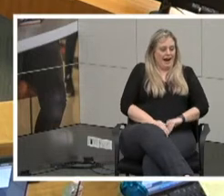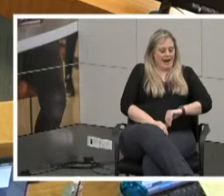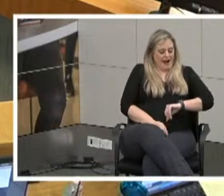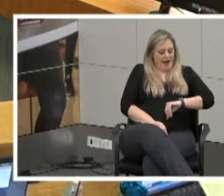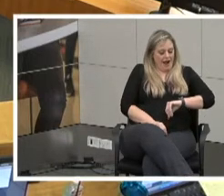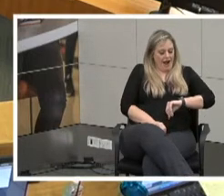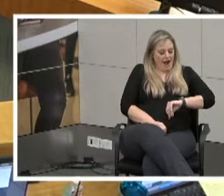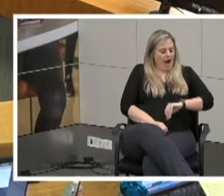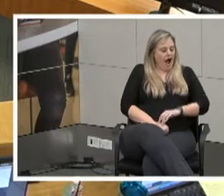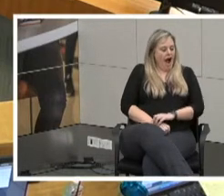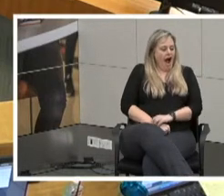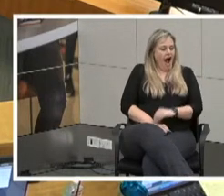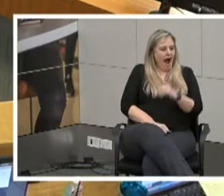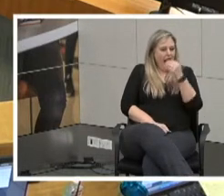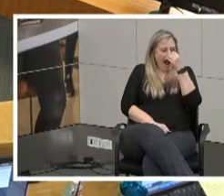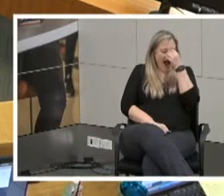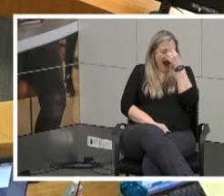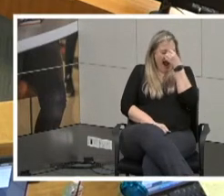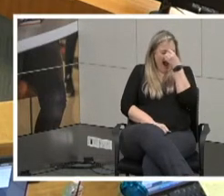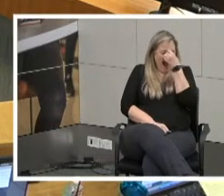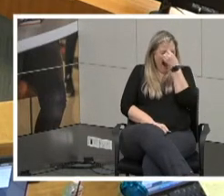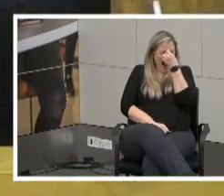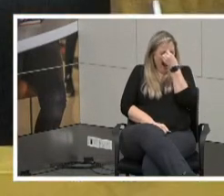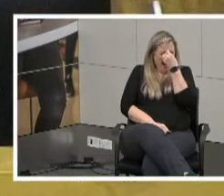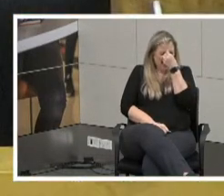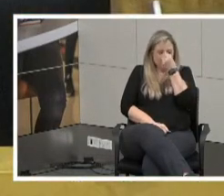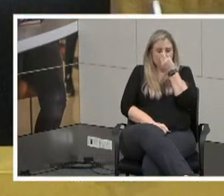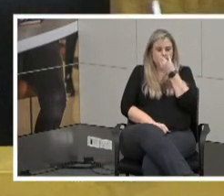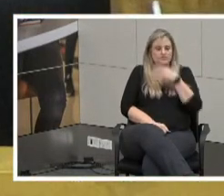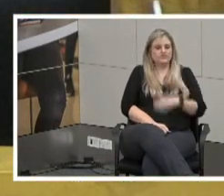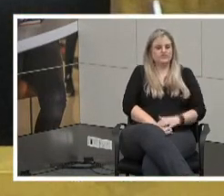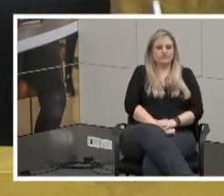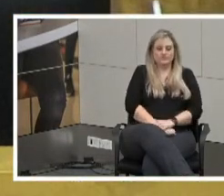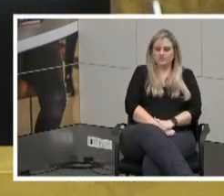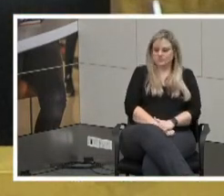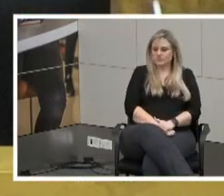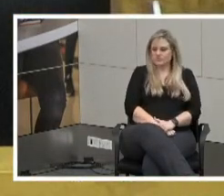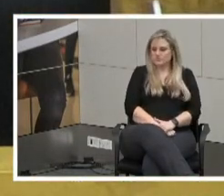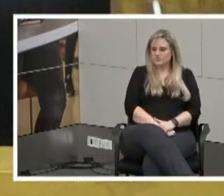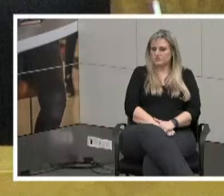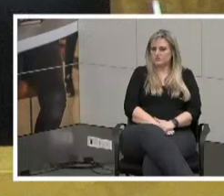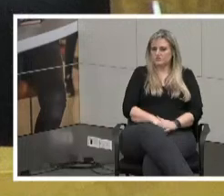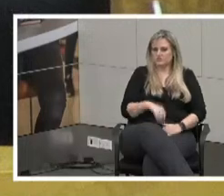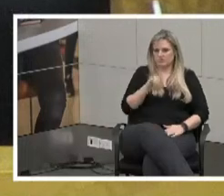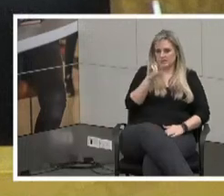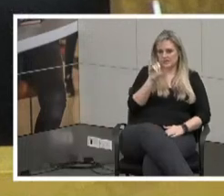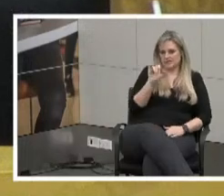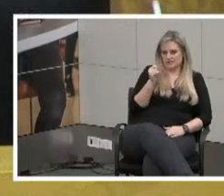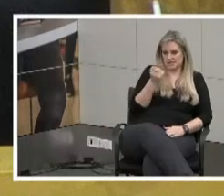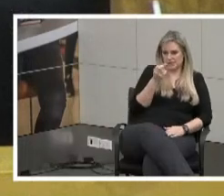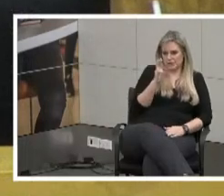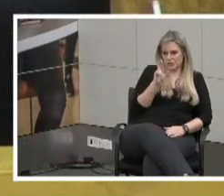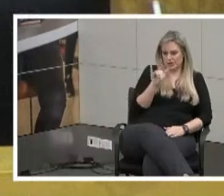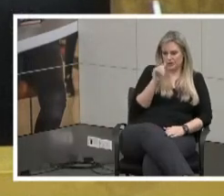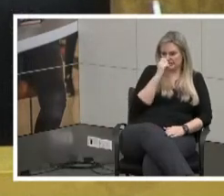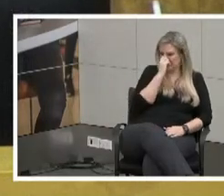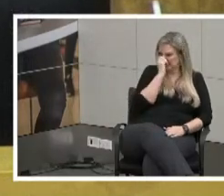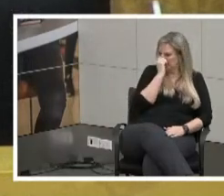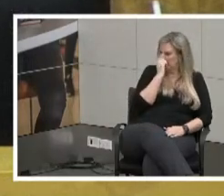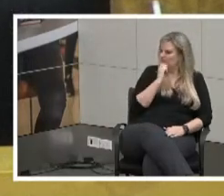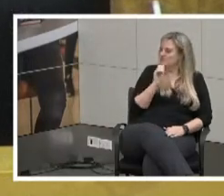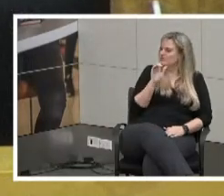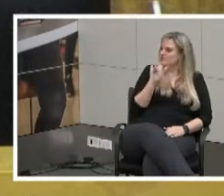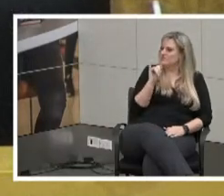10 um number 11 okay Mr Zachary Ruiz thank you